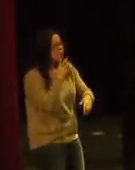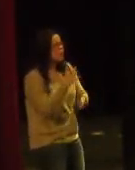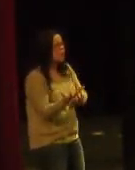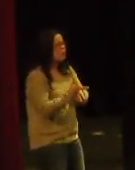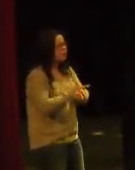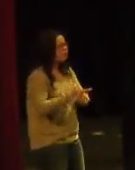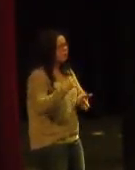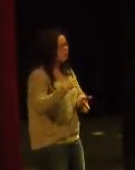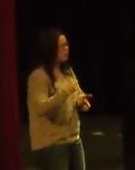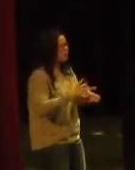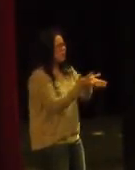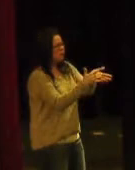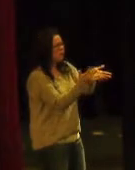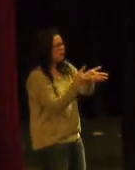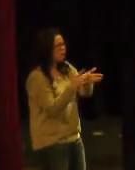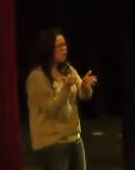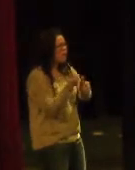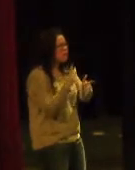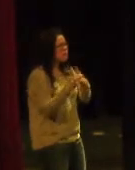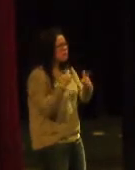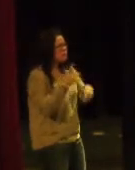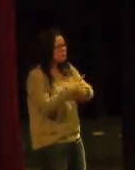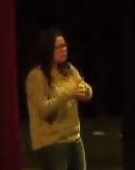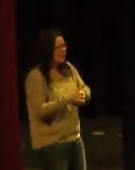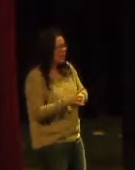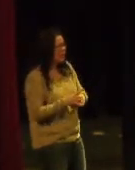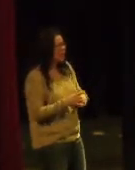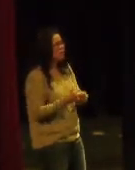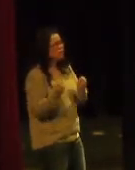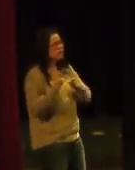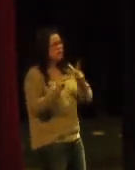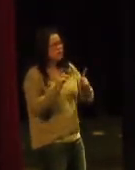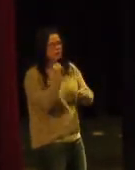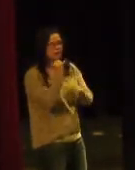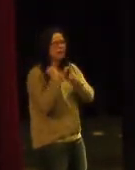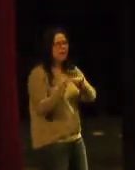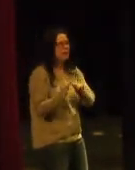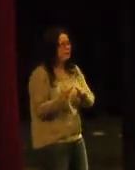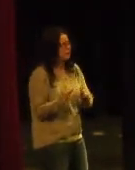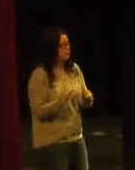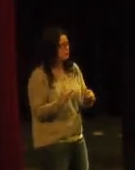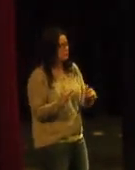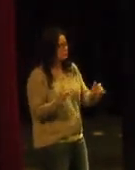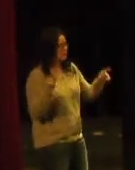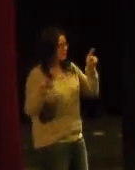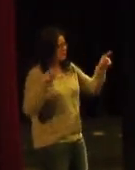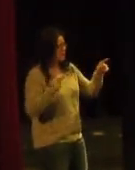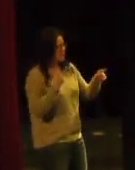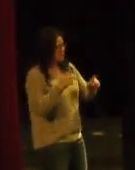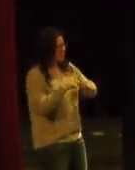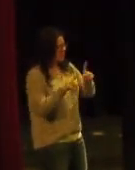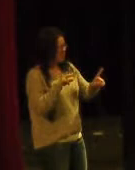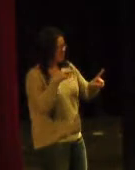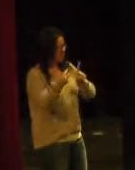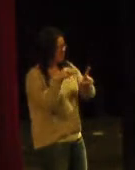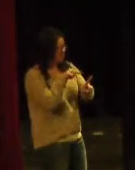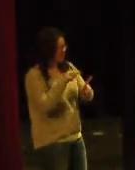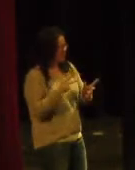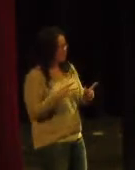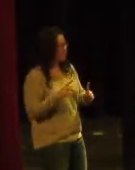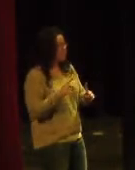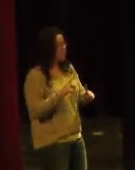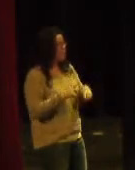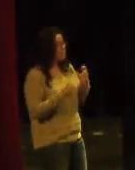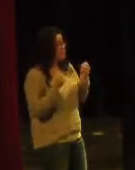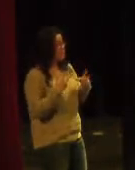from the right. We're getting too many people that aren't like us. So both the left and the right are distrustful of population. But in many parts